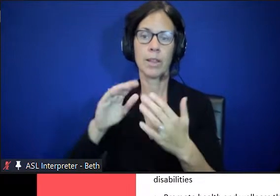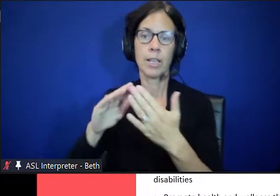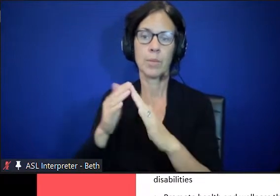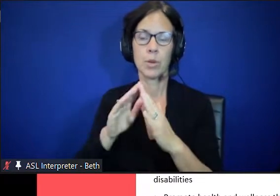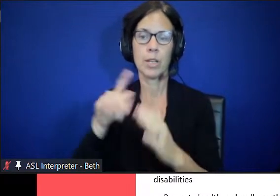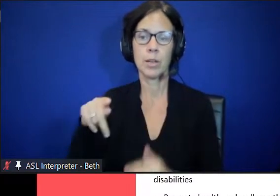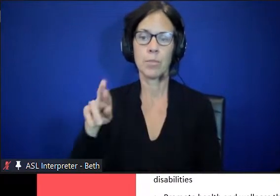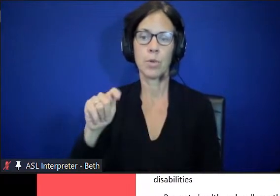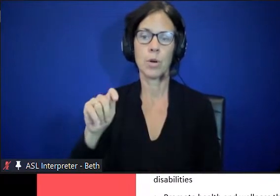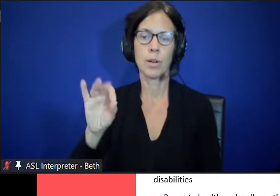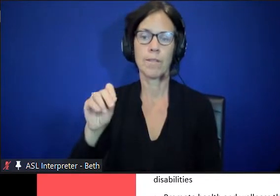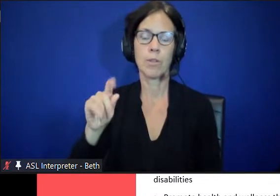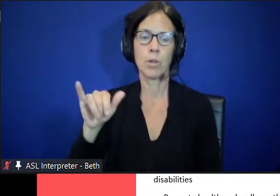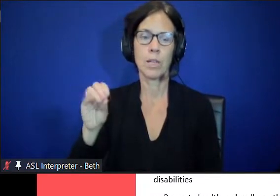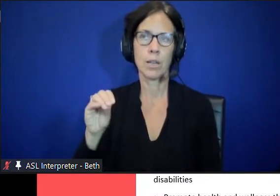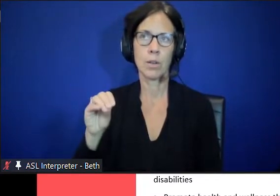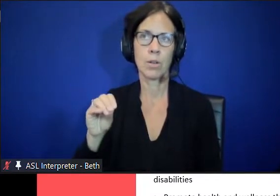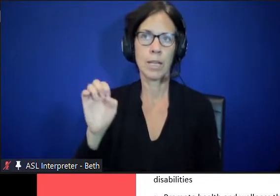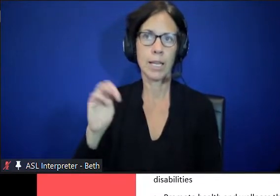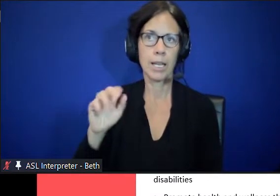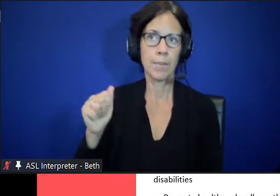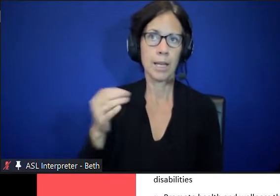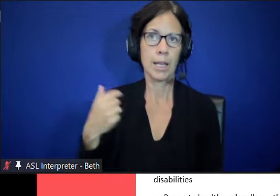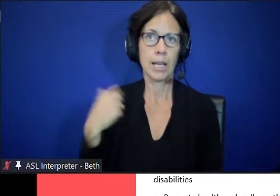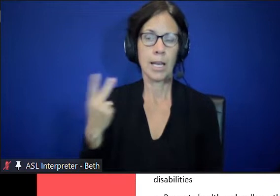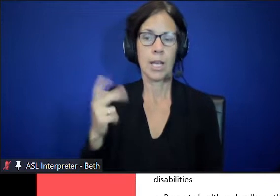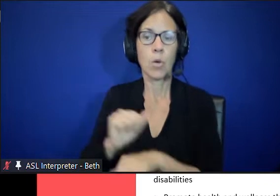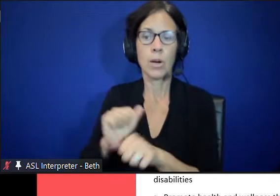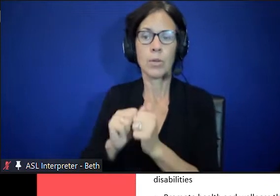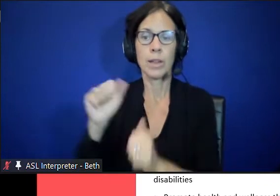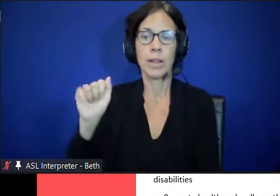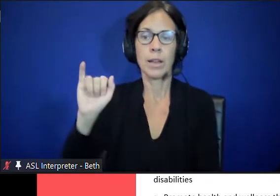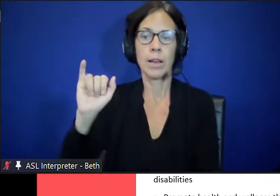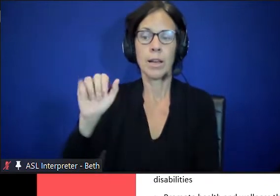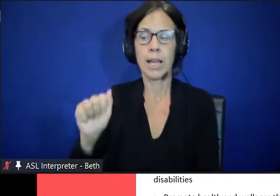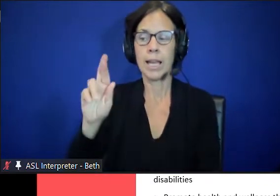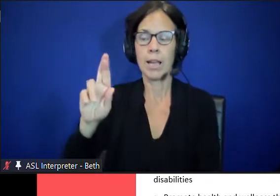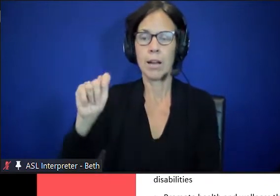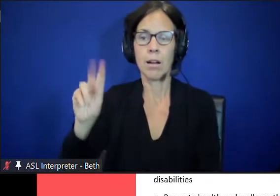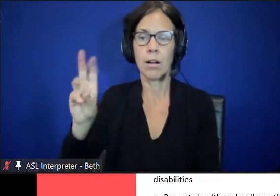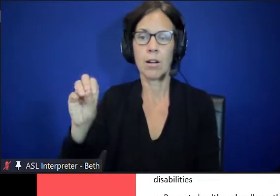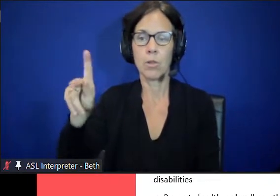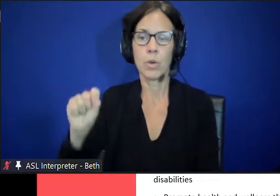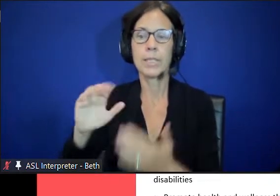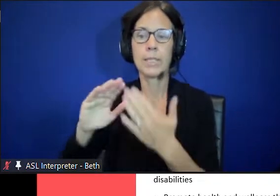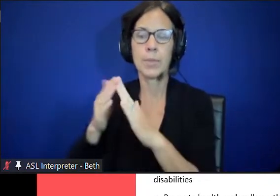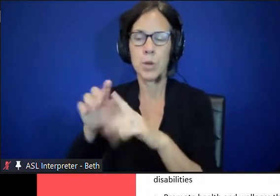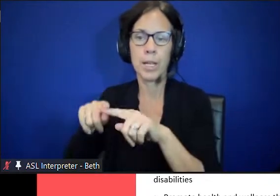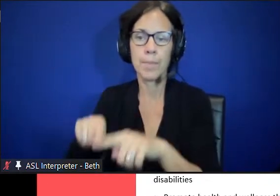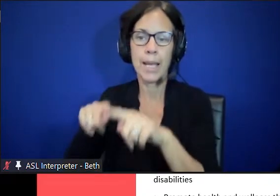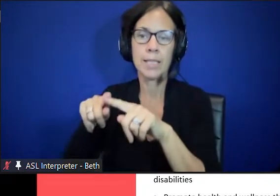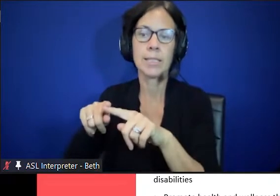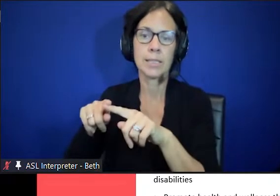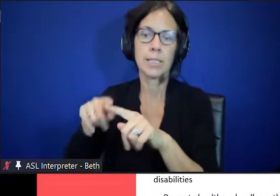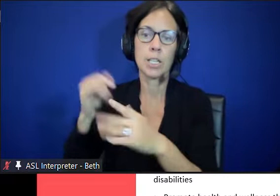portfolio. So what we did was Emma and I worked with Artworks. So that's a community-based art studio that's also a day program